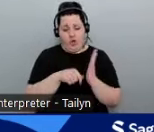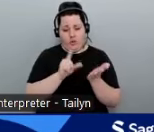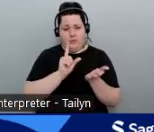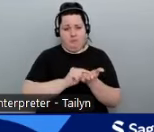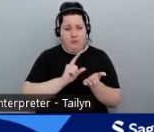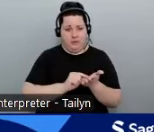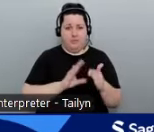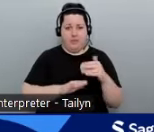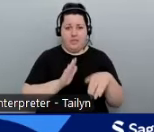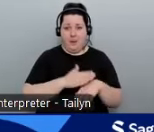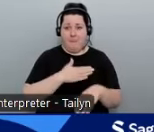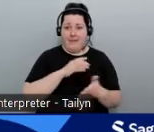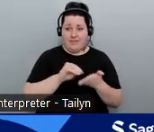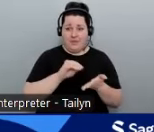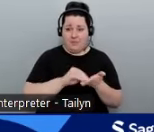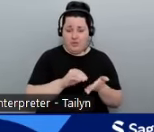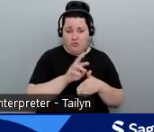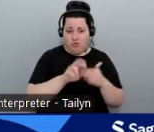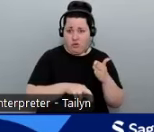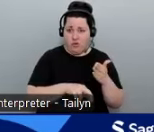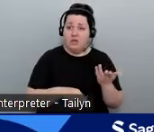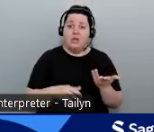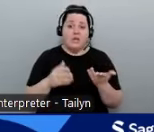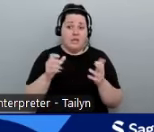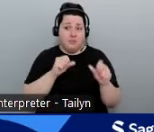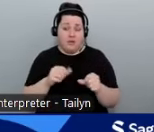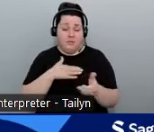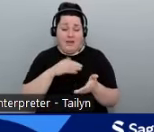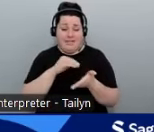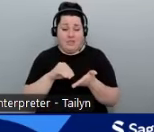dissertation. Is there any chance of publishing my dissertation